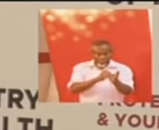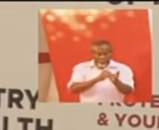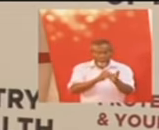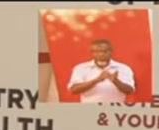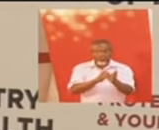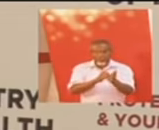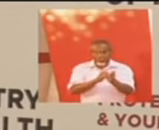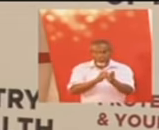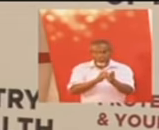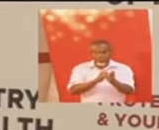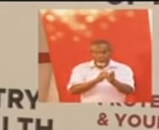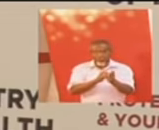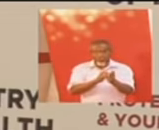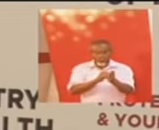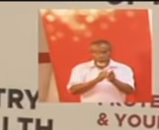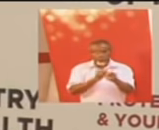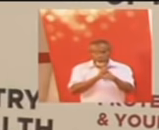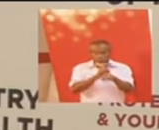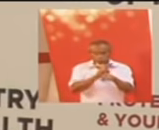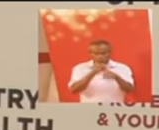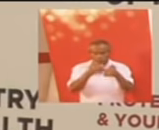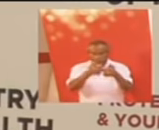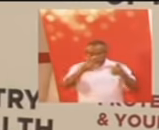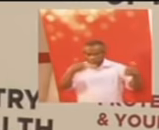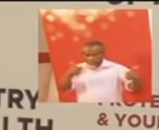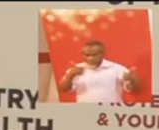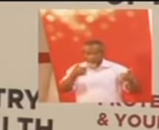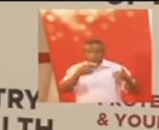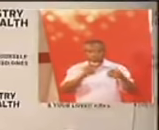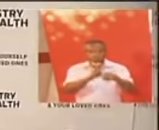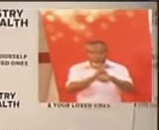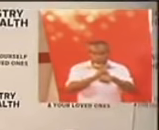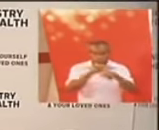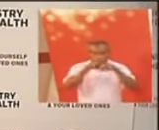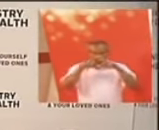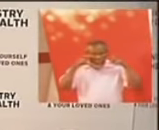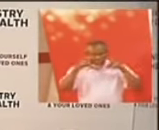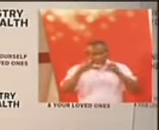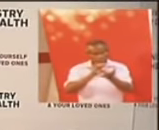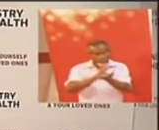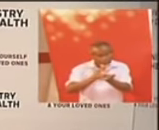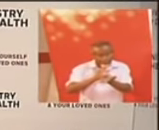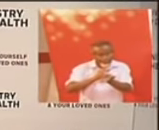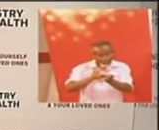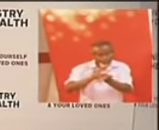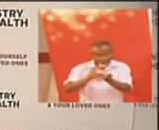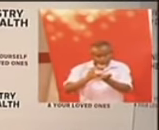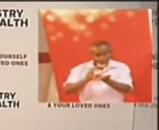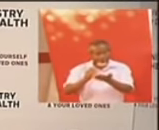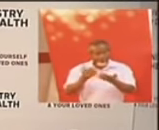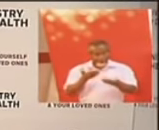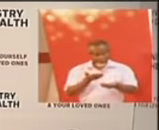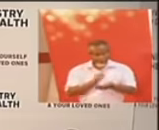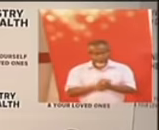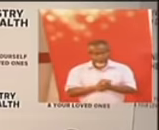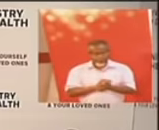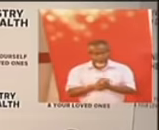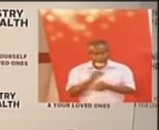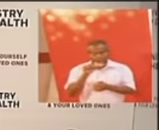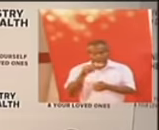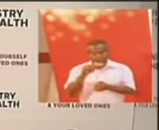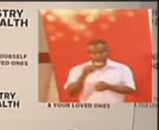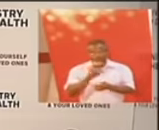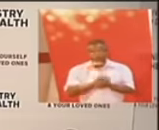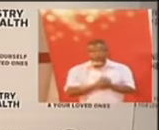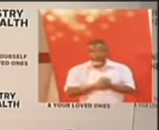the pandemic, need to be adhered to by everyone. Thank you. Thank you very much, Dr. Richards. And we move now to